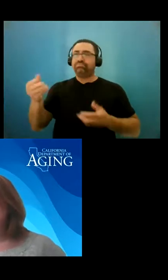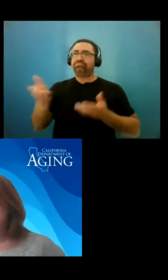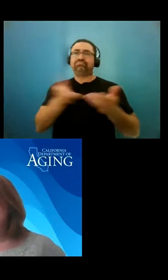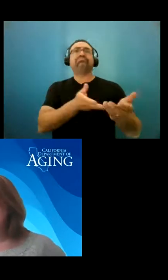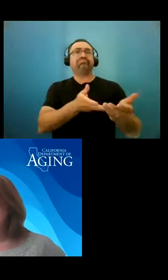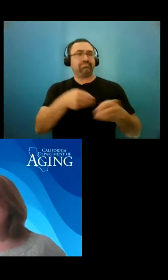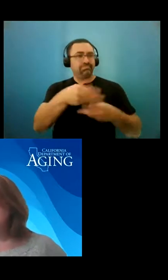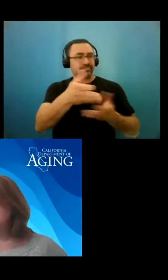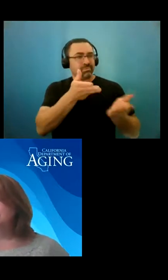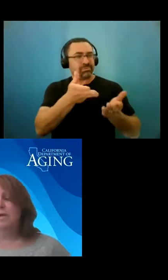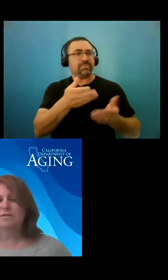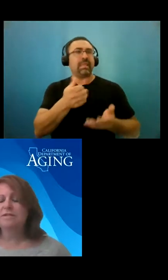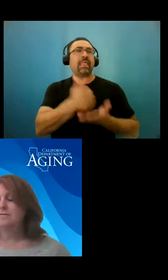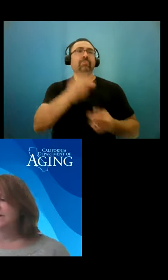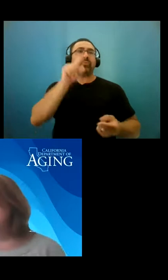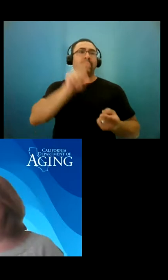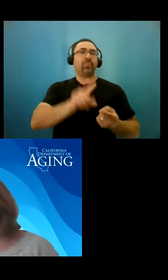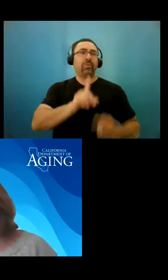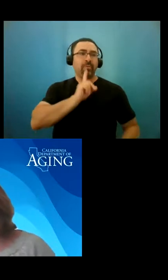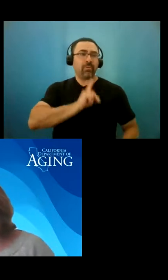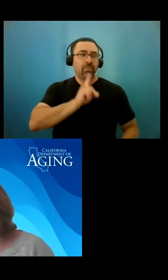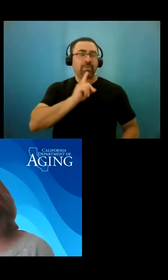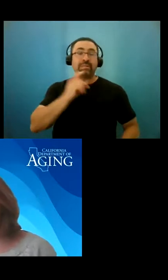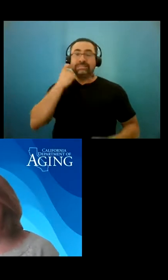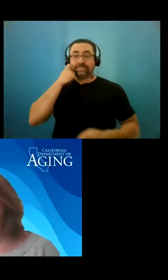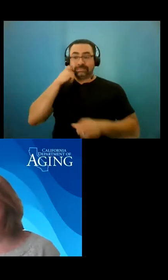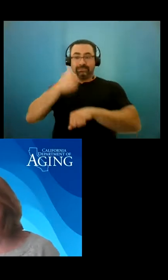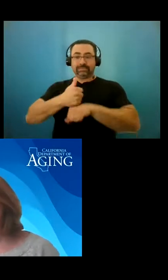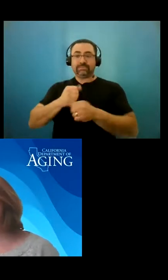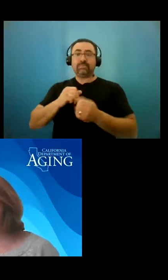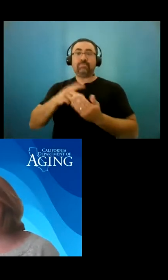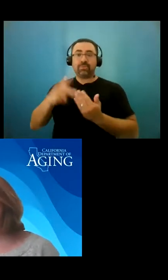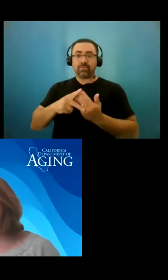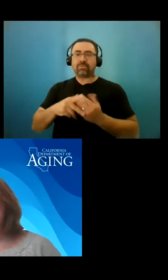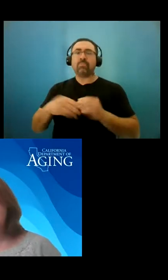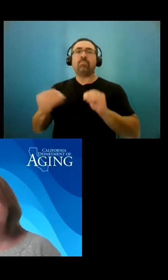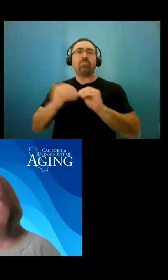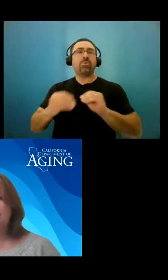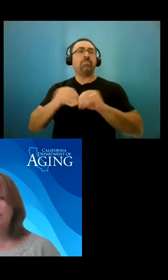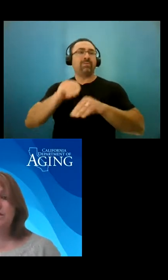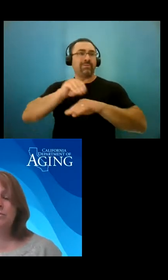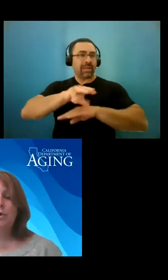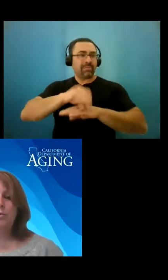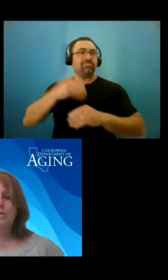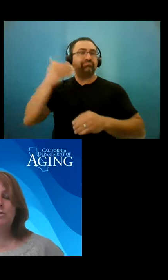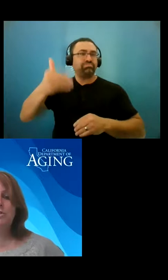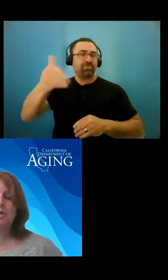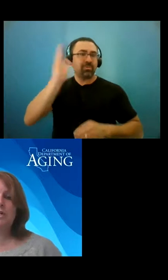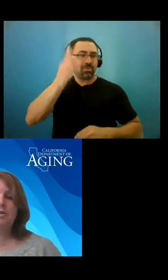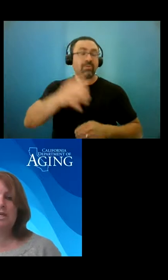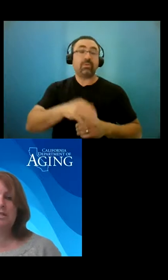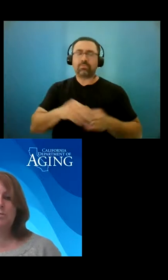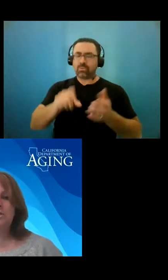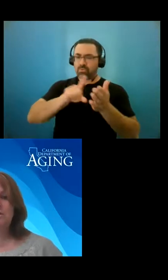We are just beginning to kind of develop this program. Additional guidance will be forthcoming. However, through our research and